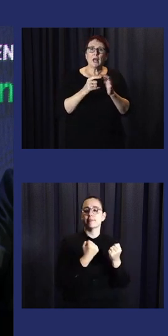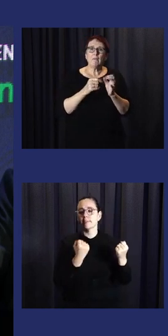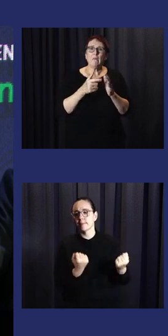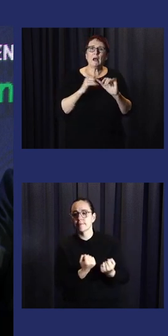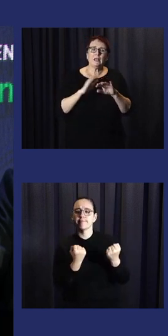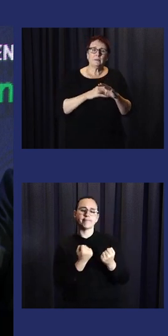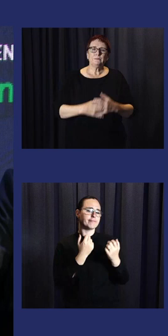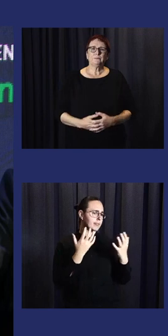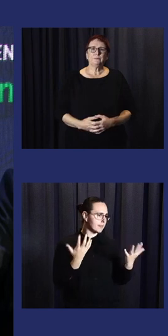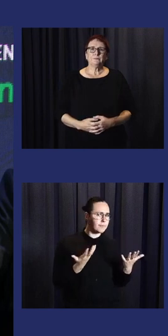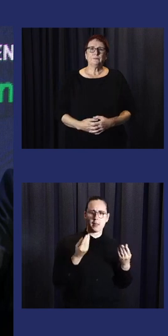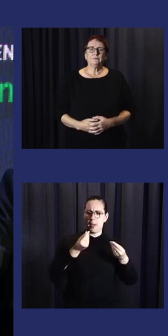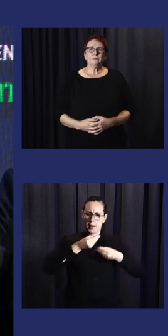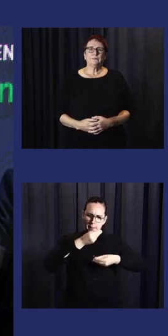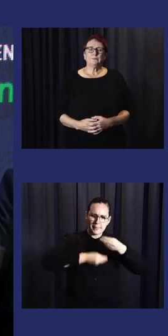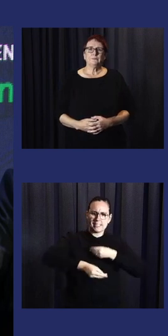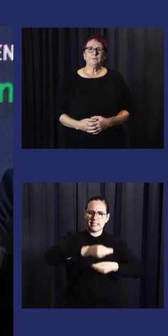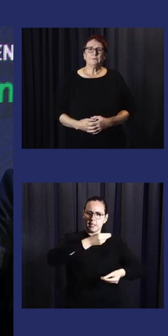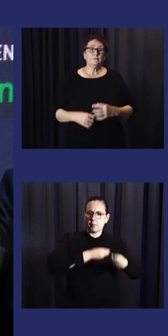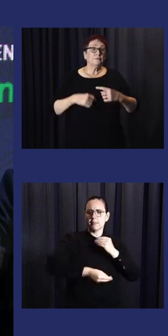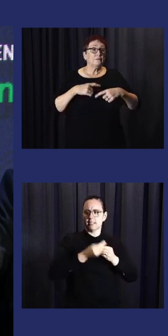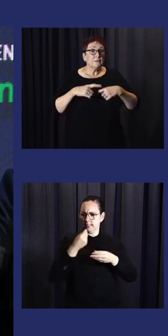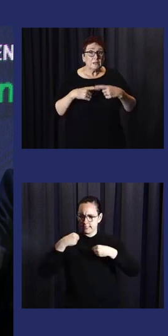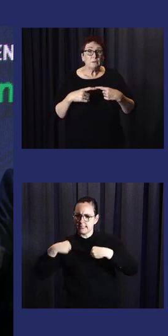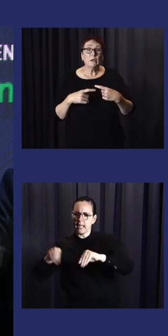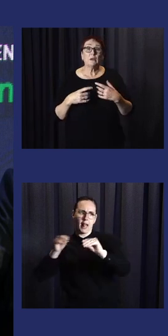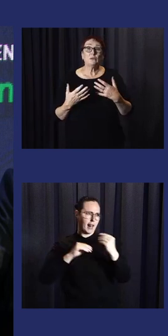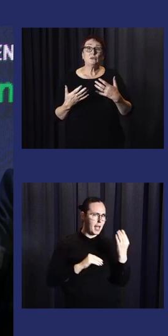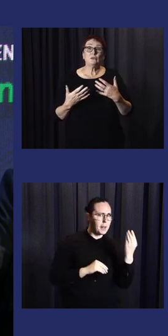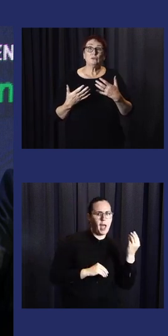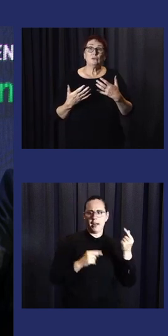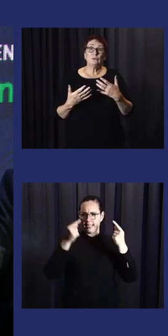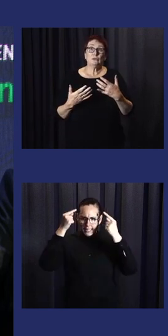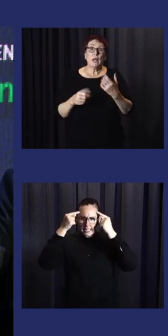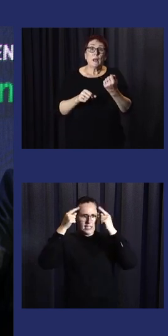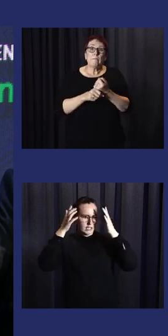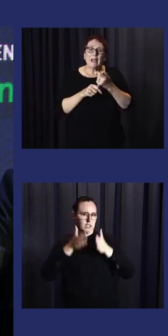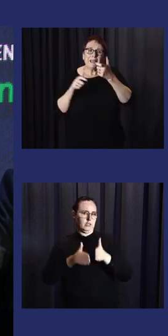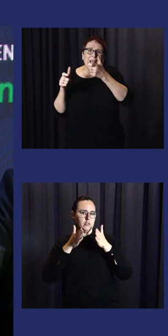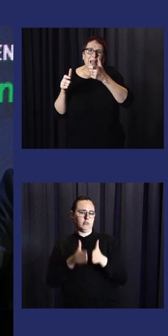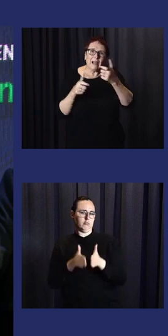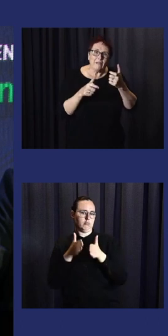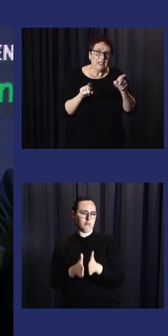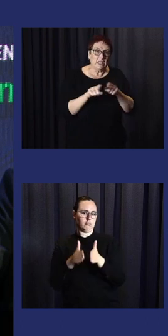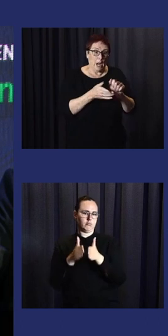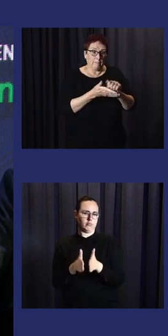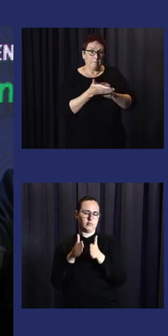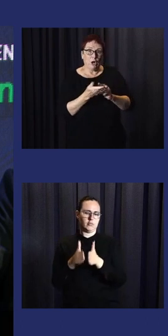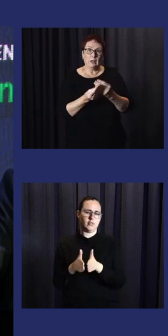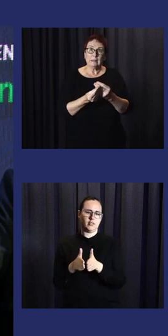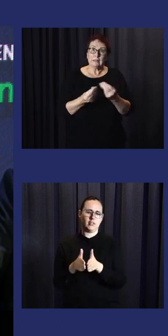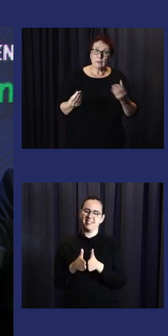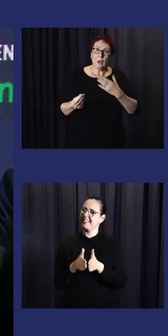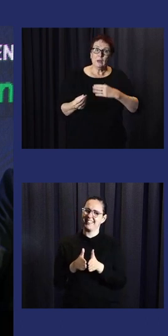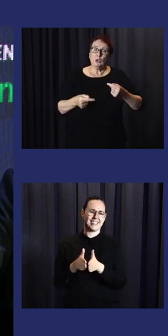of commodification and marketization of governance, and the fact that we have to struggle against that and to